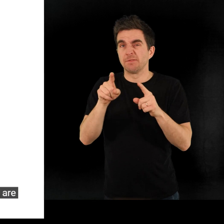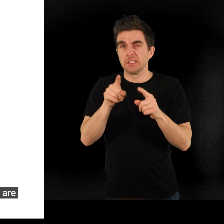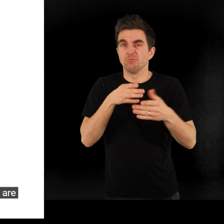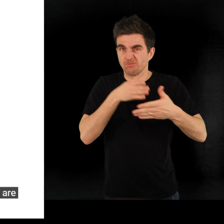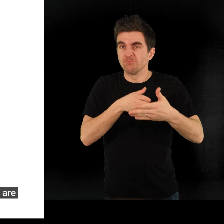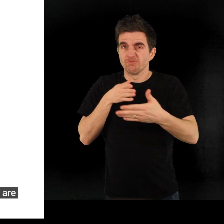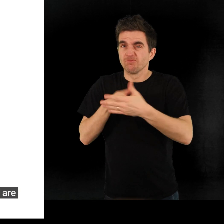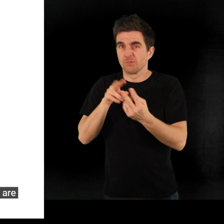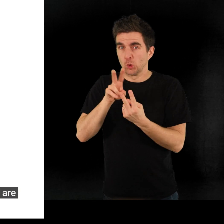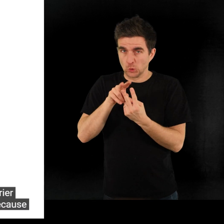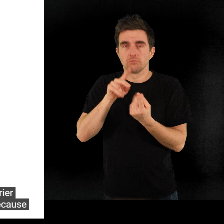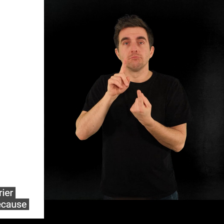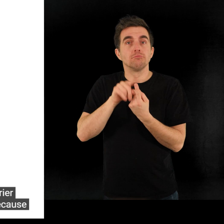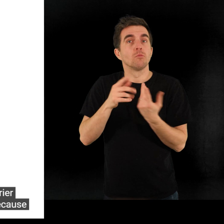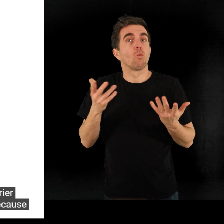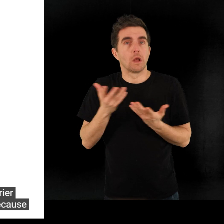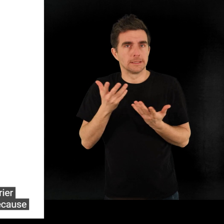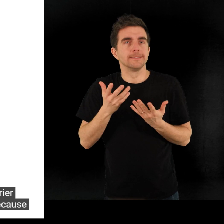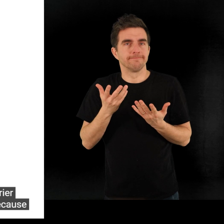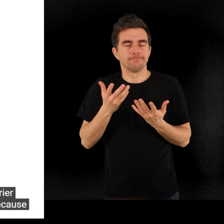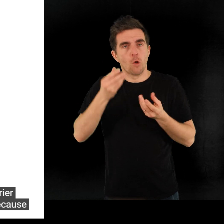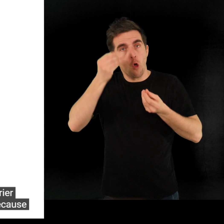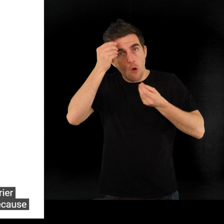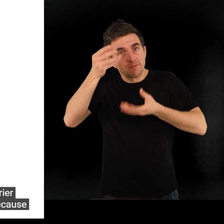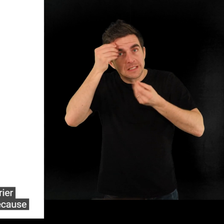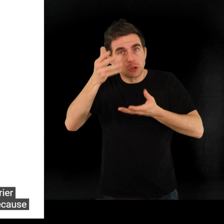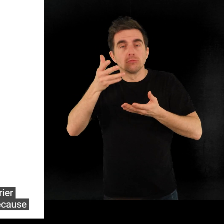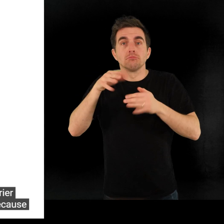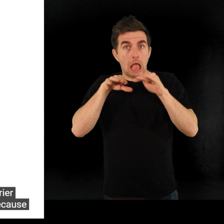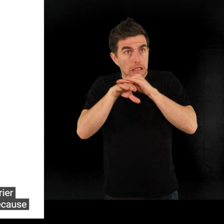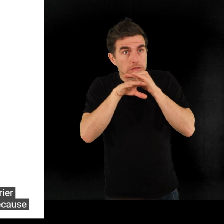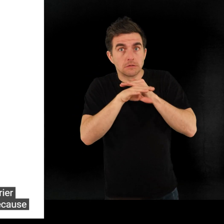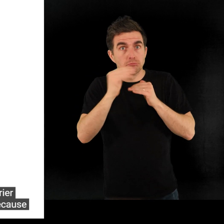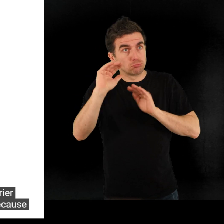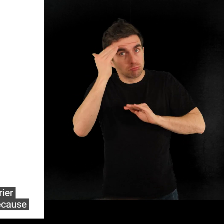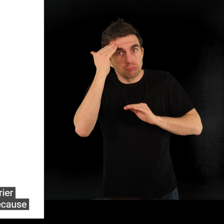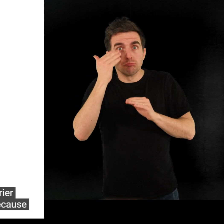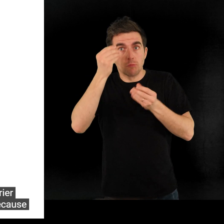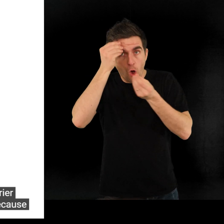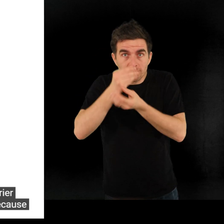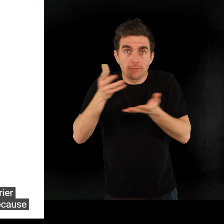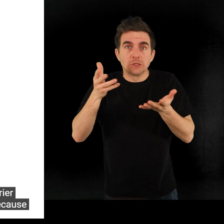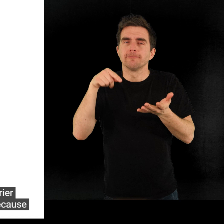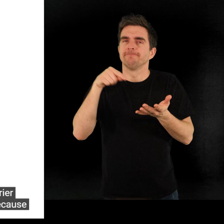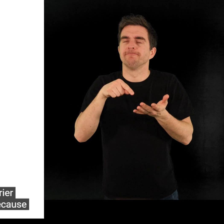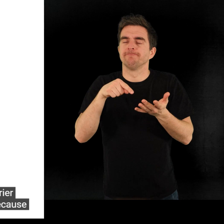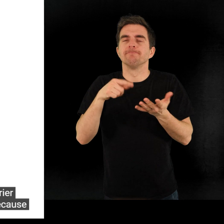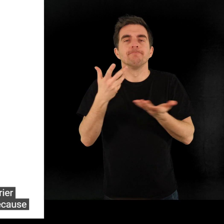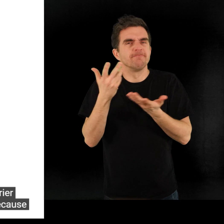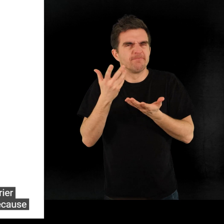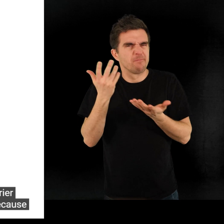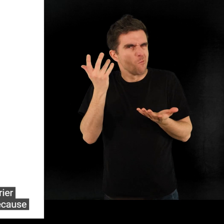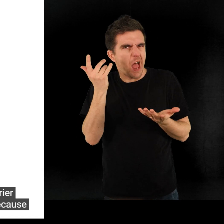two types of barriers. The first barrier I'll be referred to as the barrier to information or access to